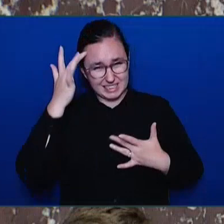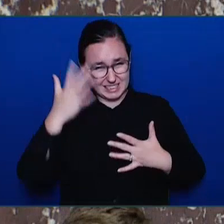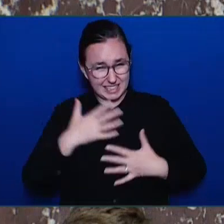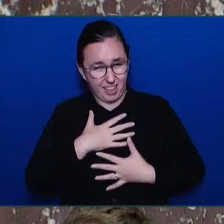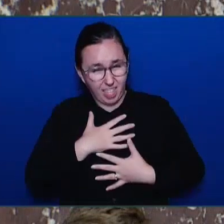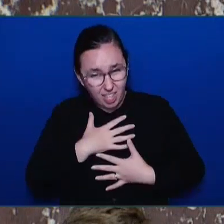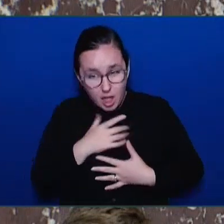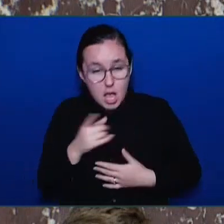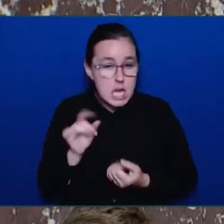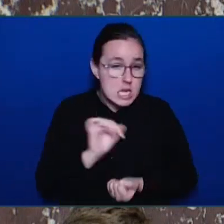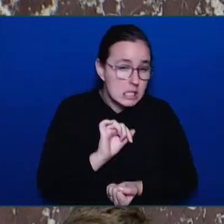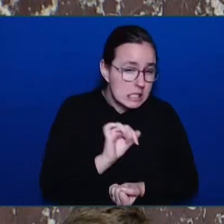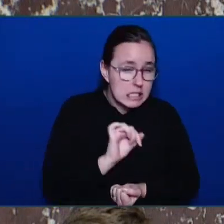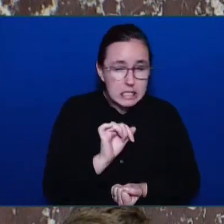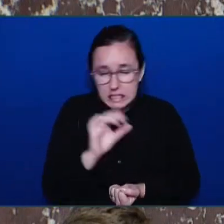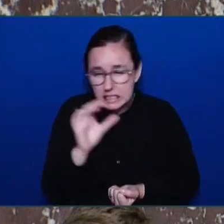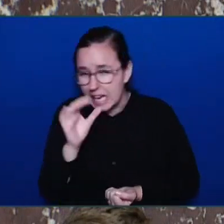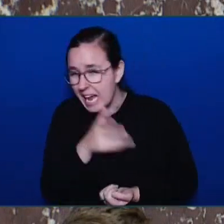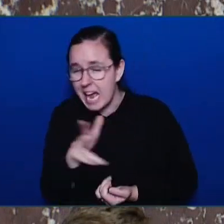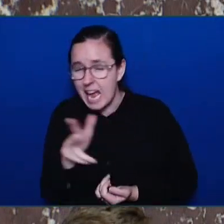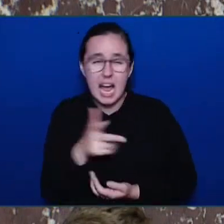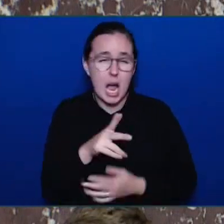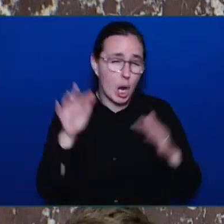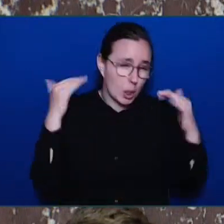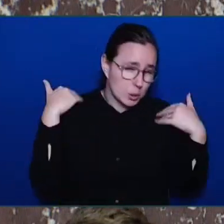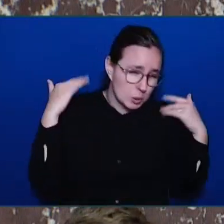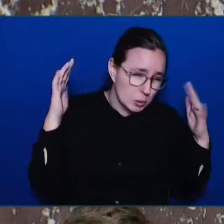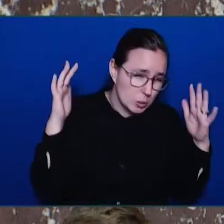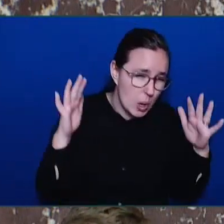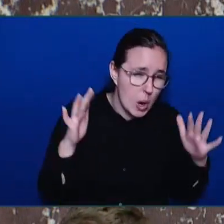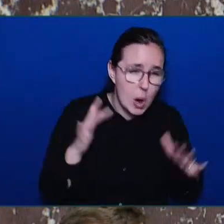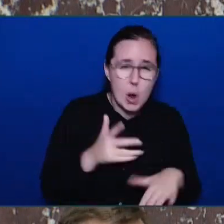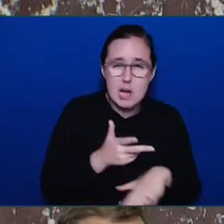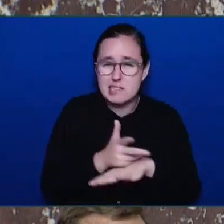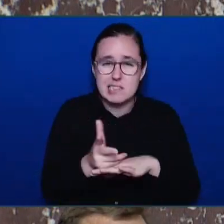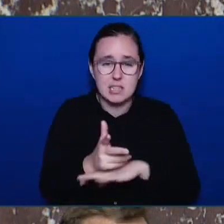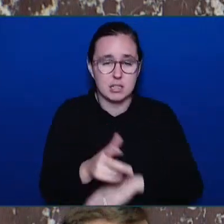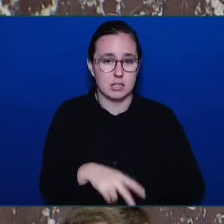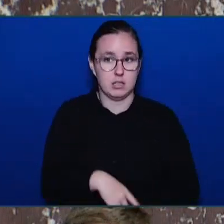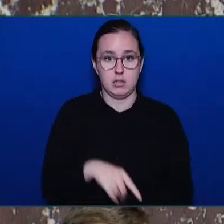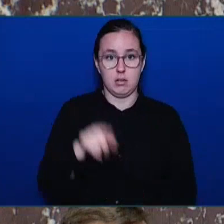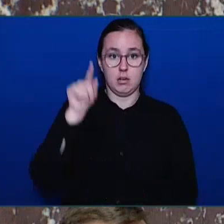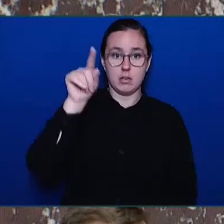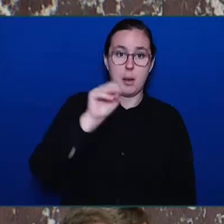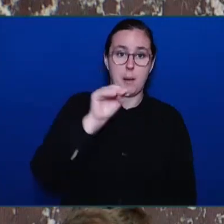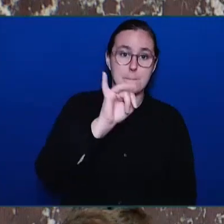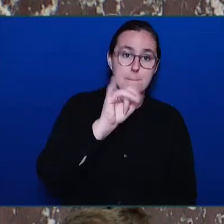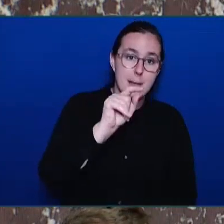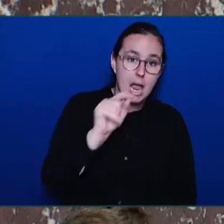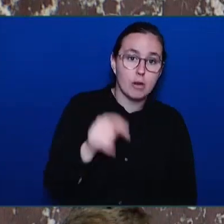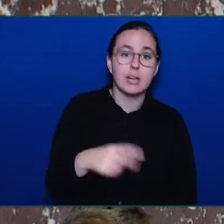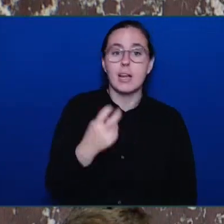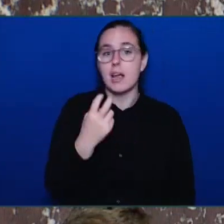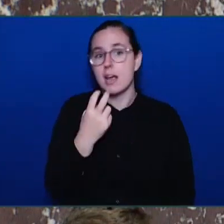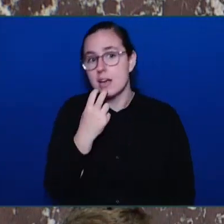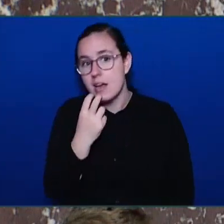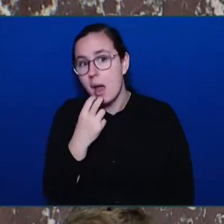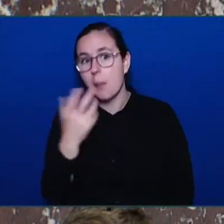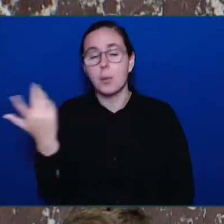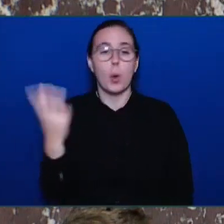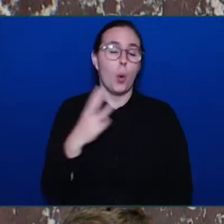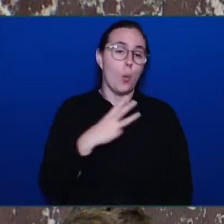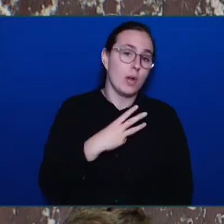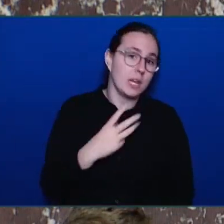Merritt, Kamloops, Barrier, Ashcroft, Williams Lake, Clinton, Cache Creek have to keep suffering at the hands of this